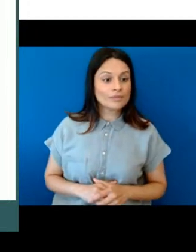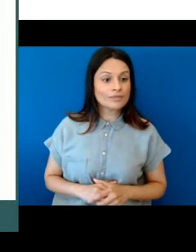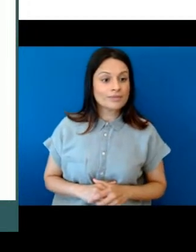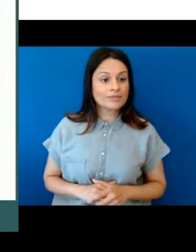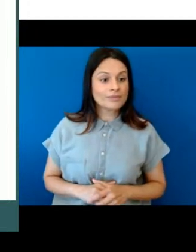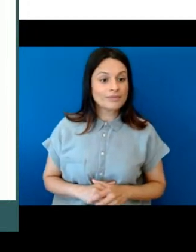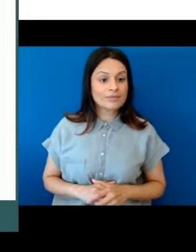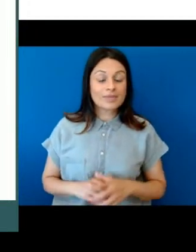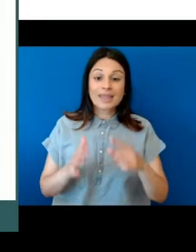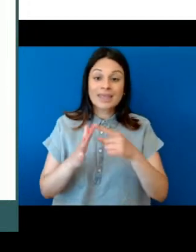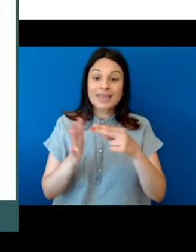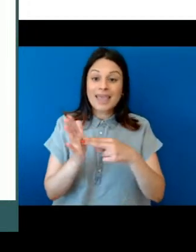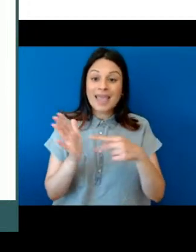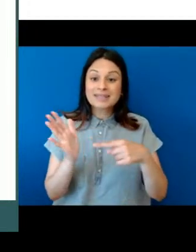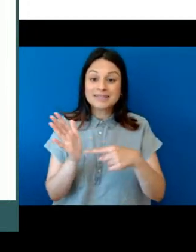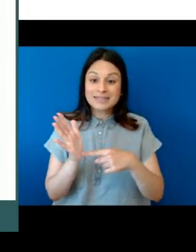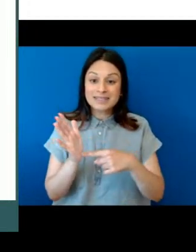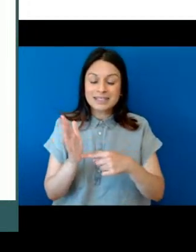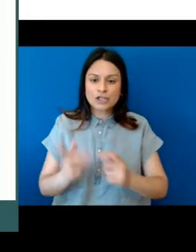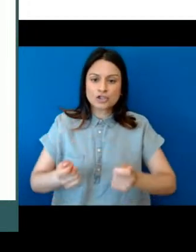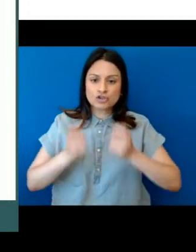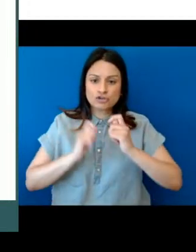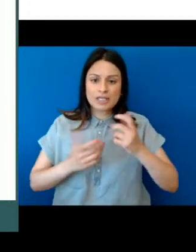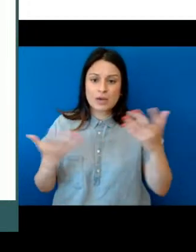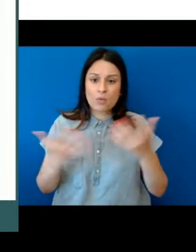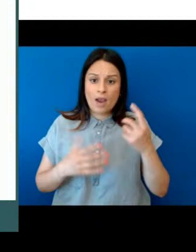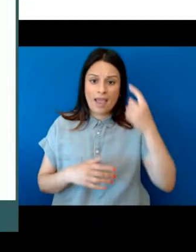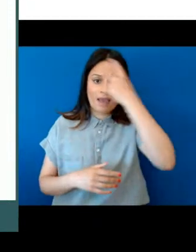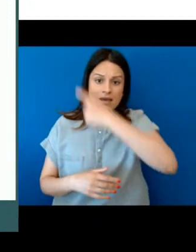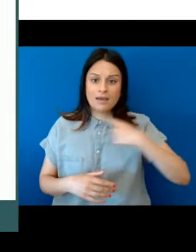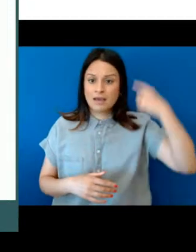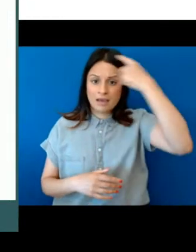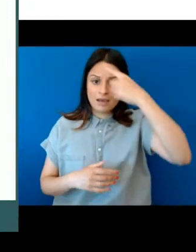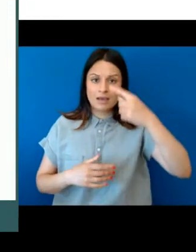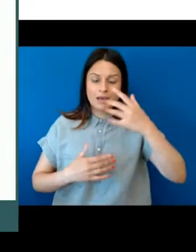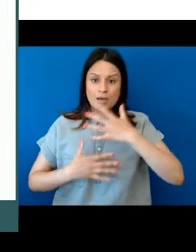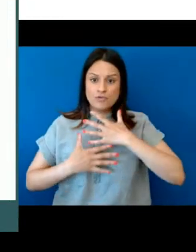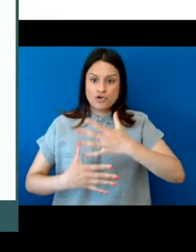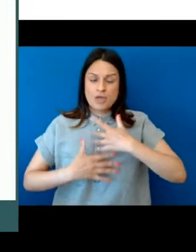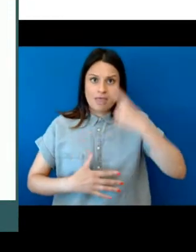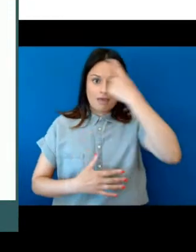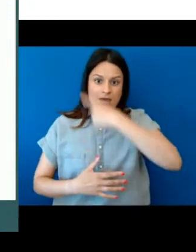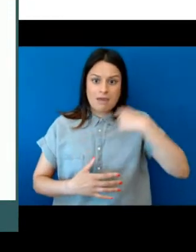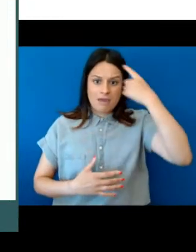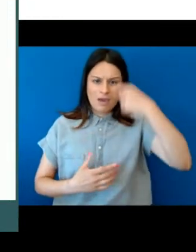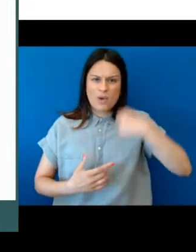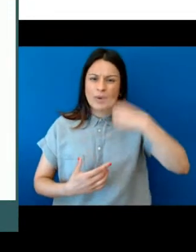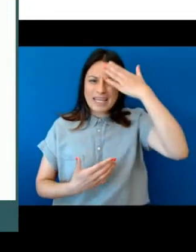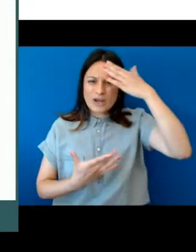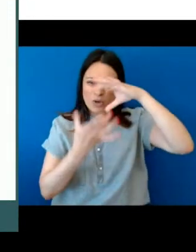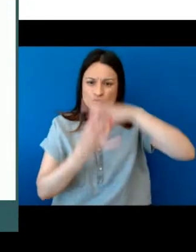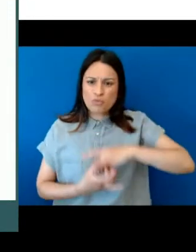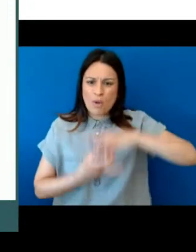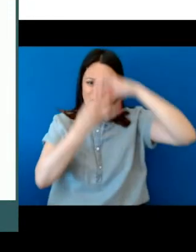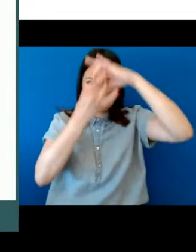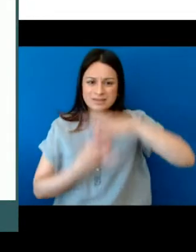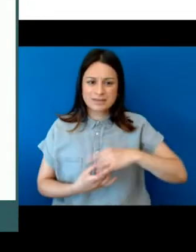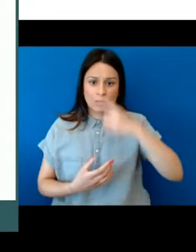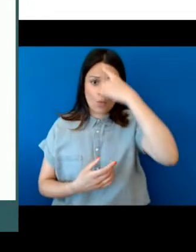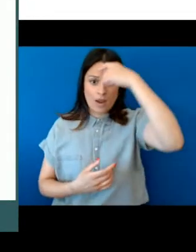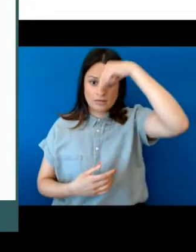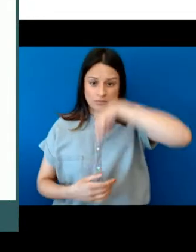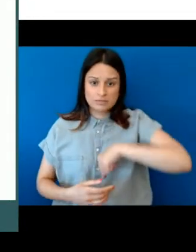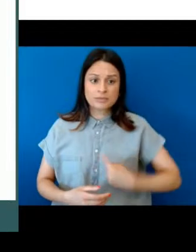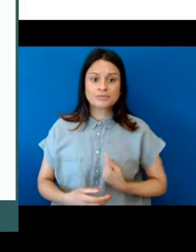treat the upper airway. But you and I know that this is all joined up. It's all one airway. And